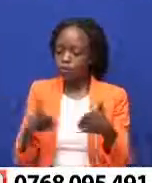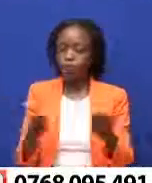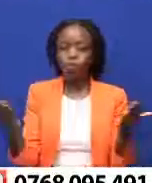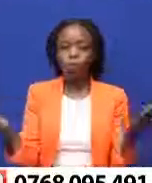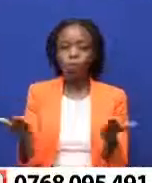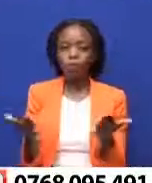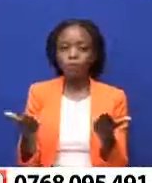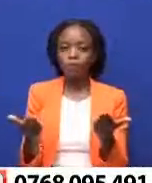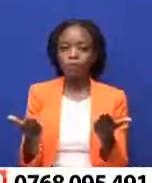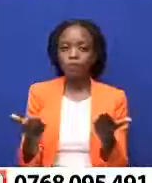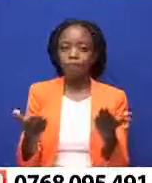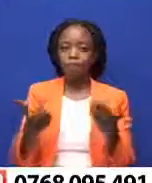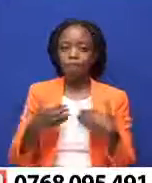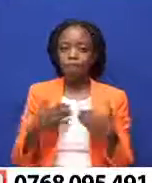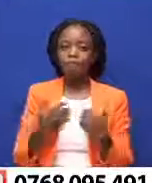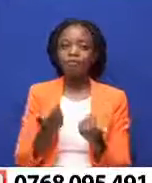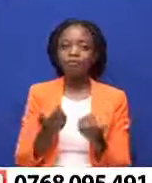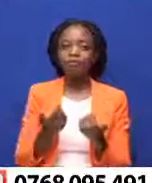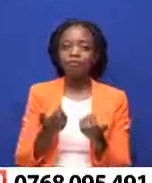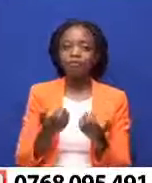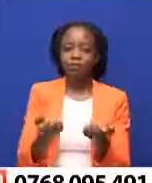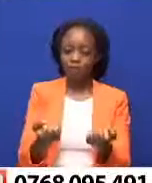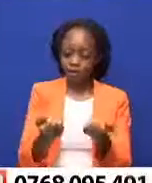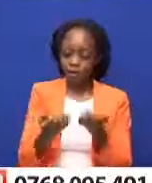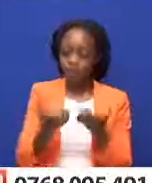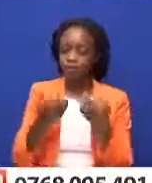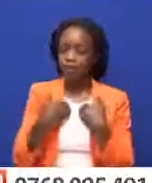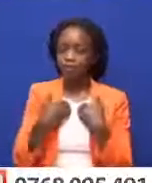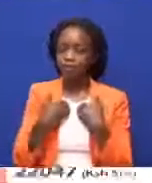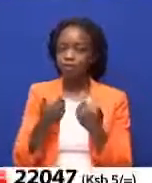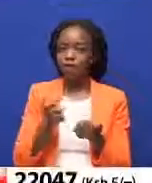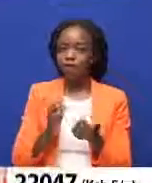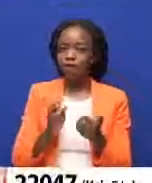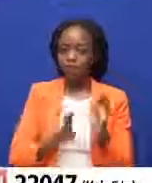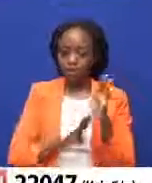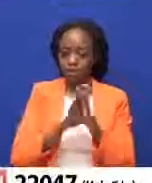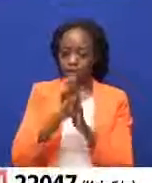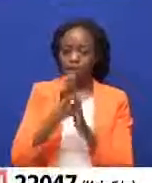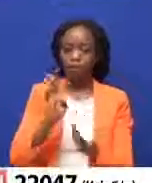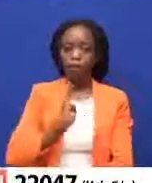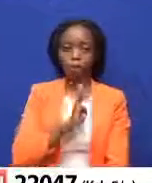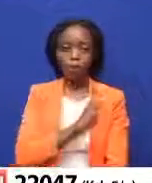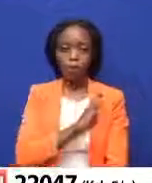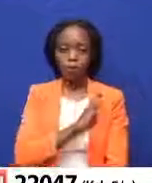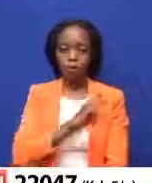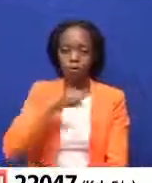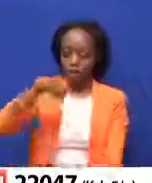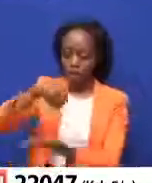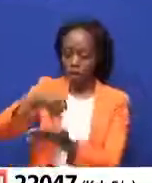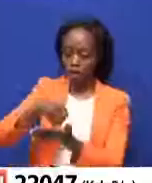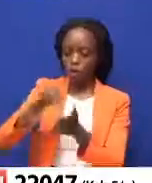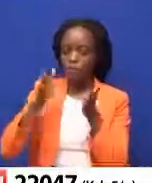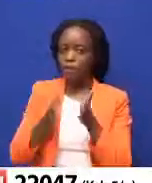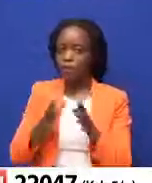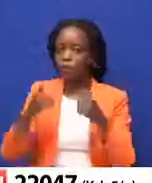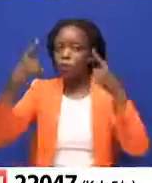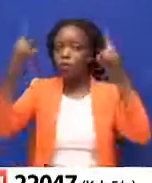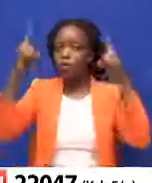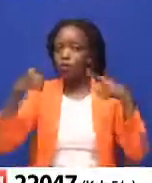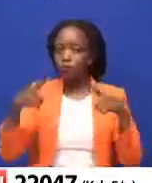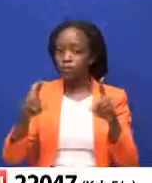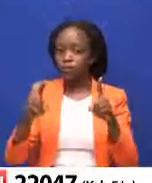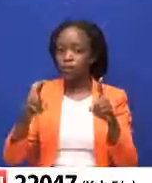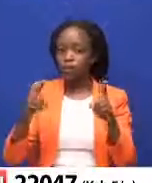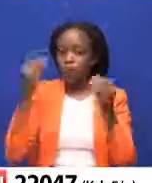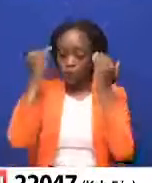we had grievances or so. We had an appeals board, which was being also chaired by somebody with the qualification of the judge of the High